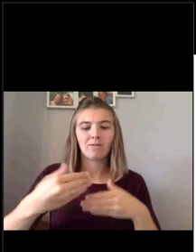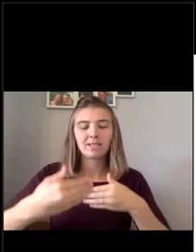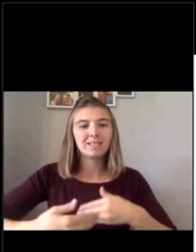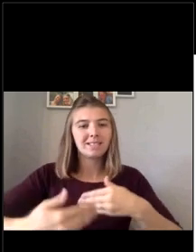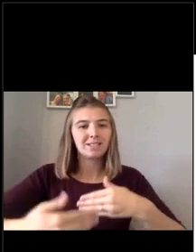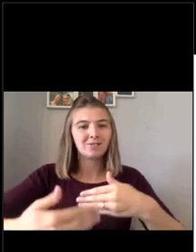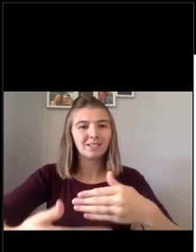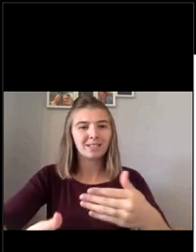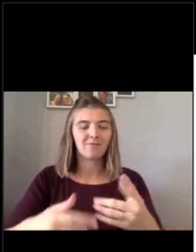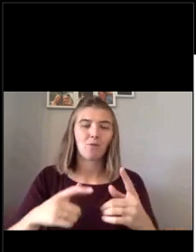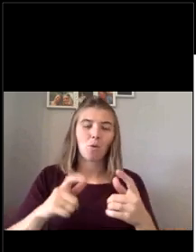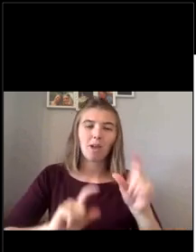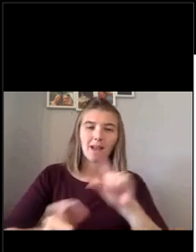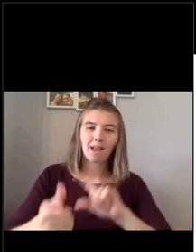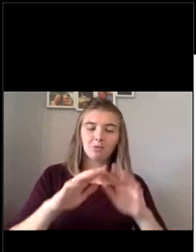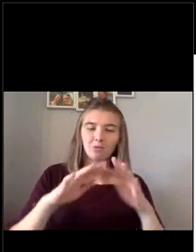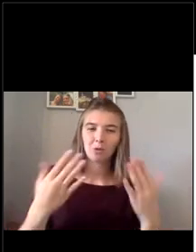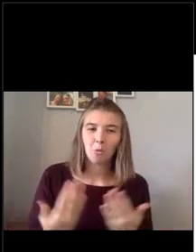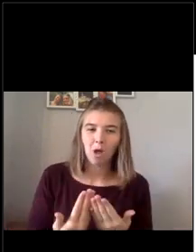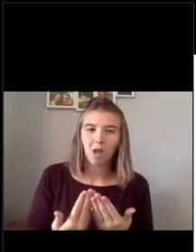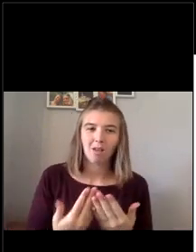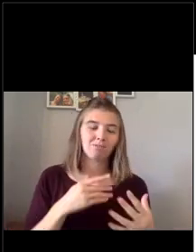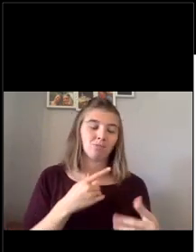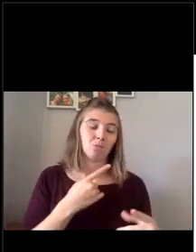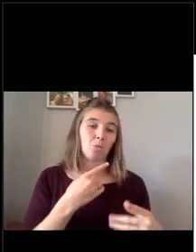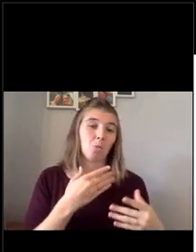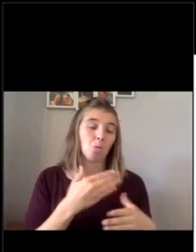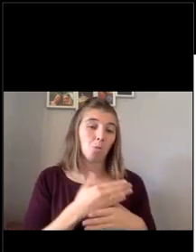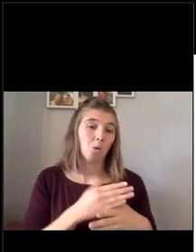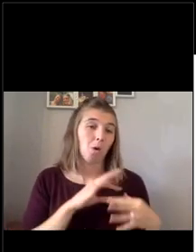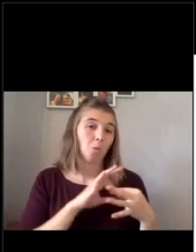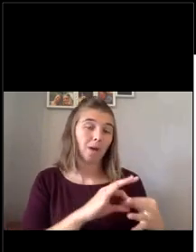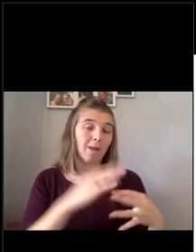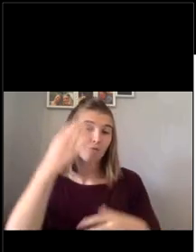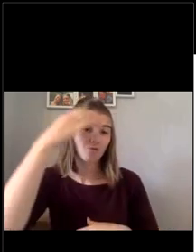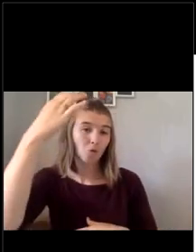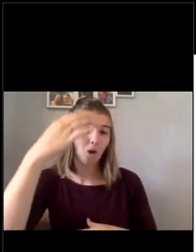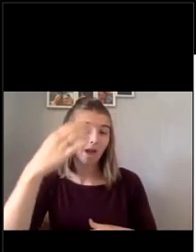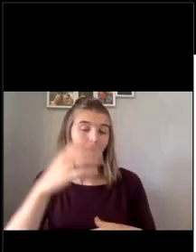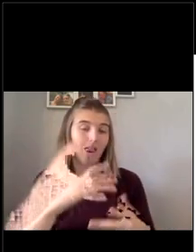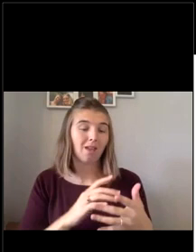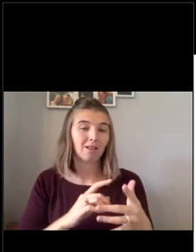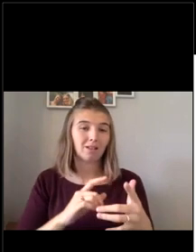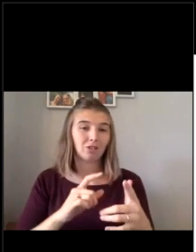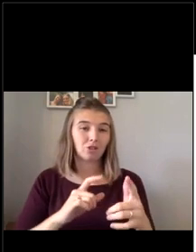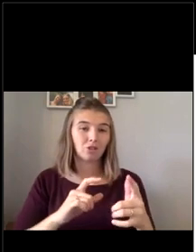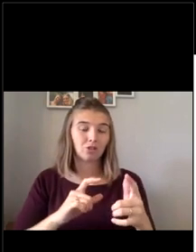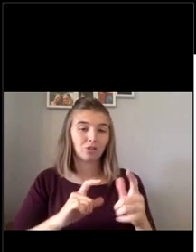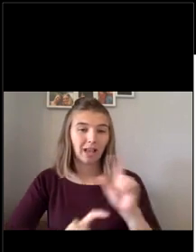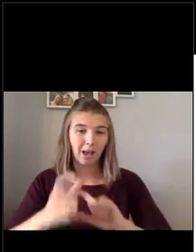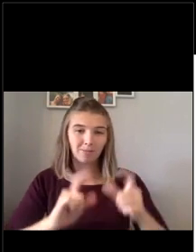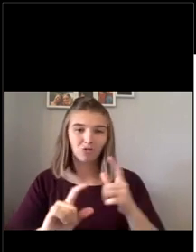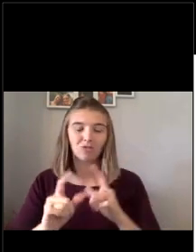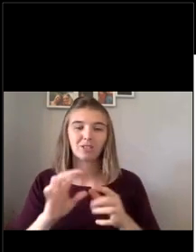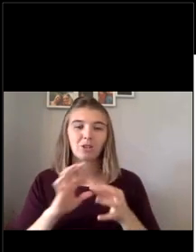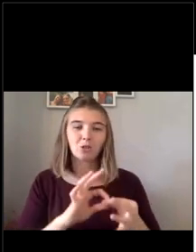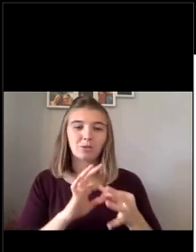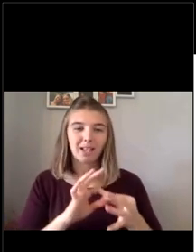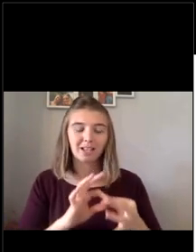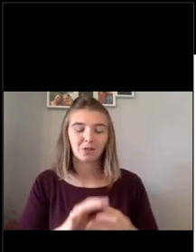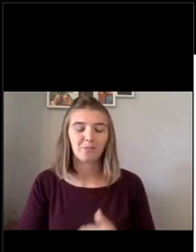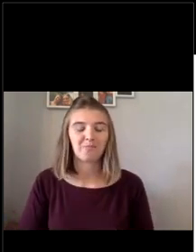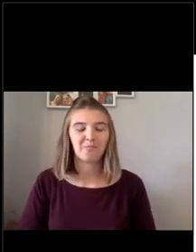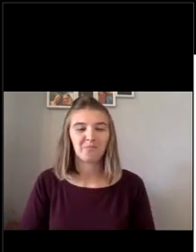developed alongside the Royal Society of Chemistry's Inclusion and Diversity team. So throughout this series, we're going to illuminate